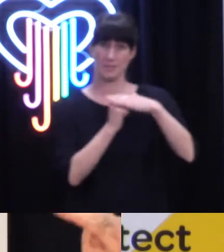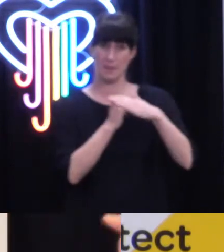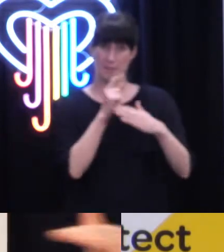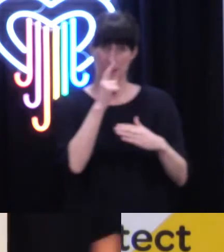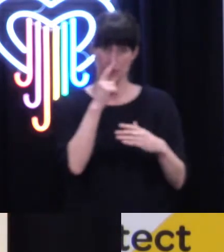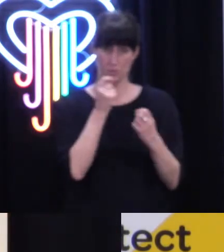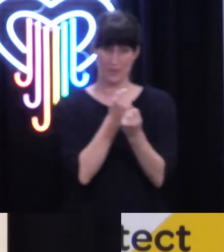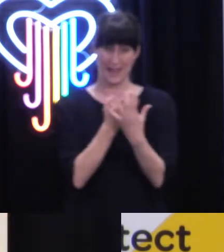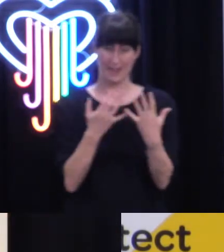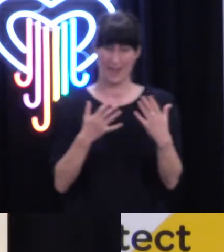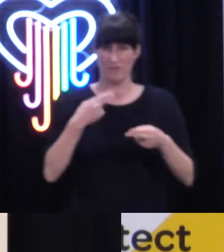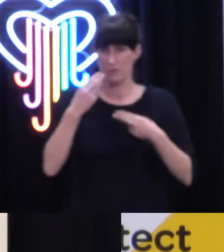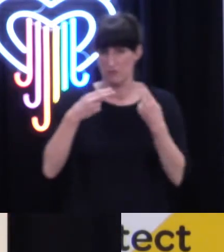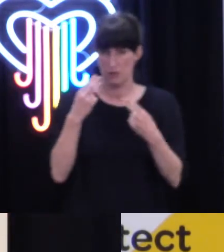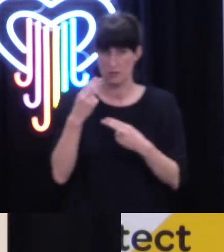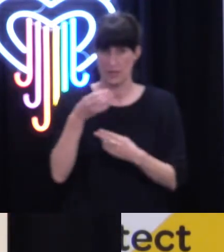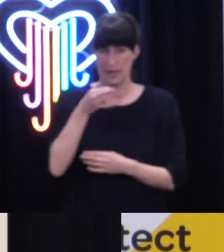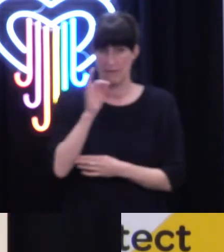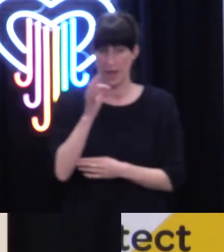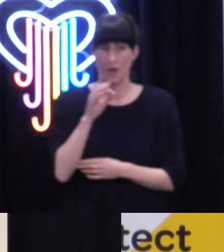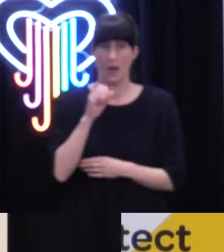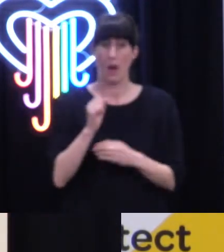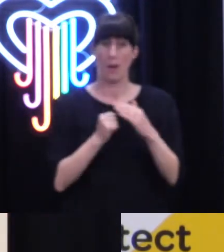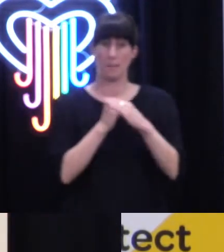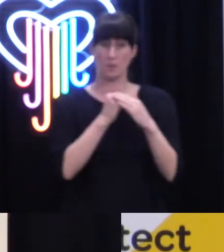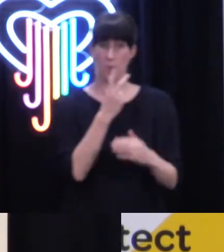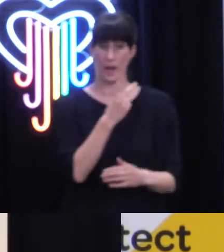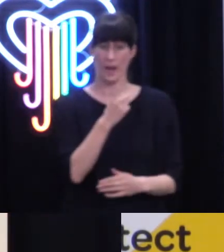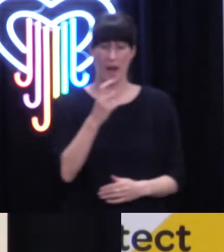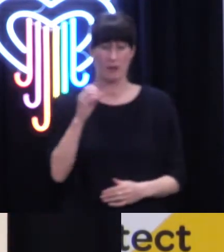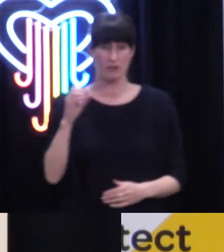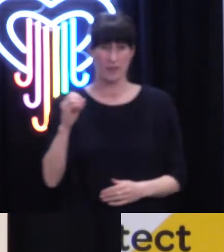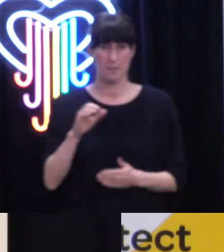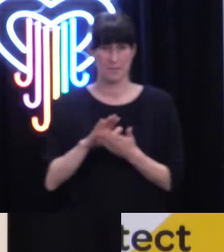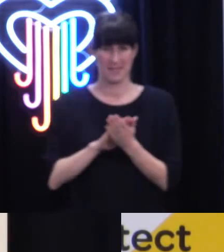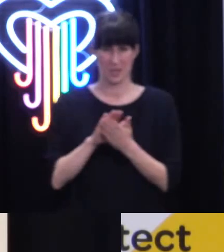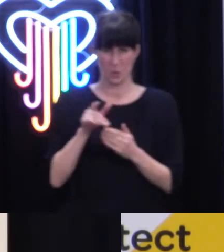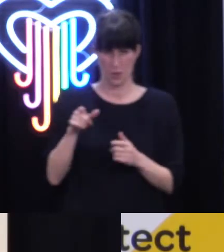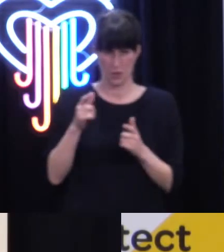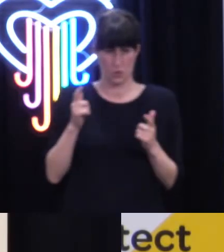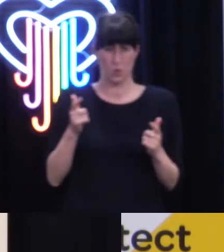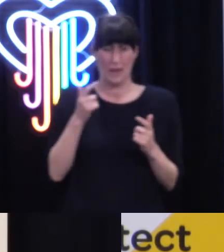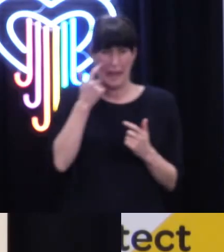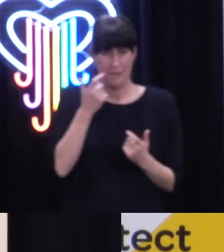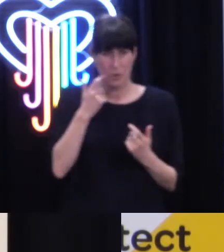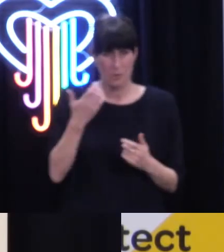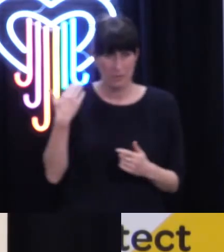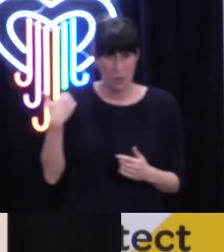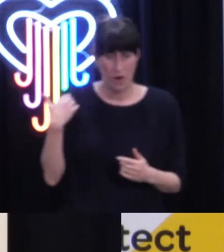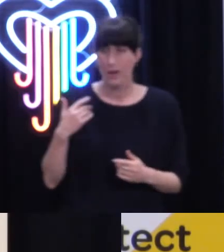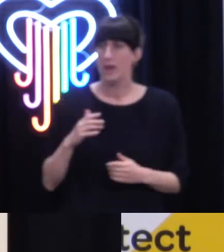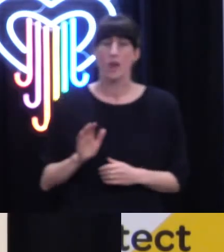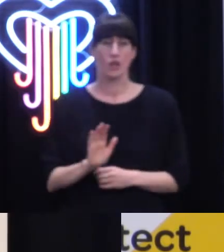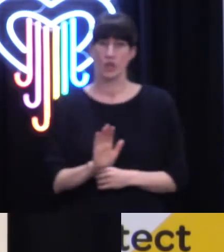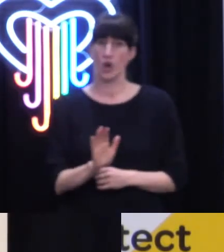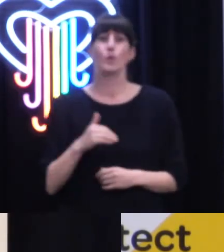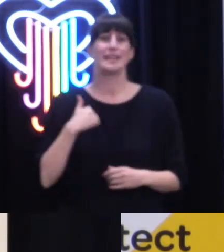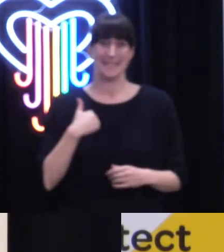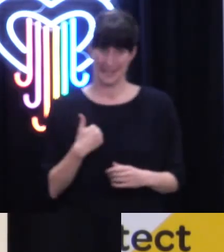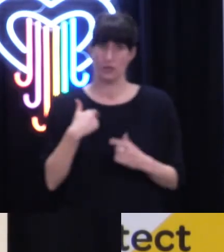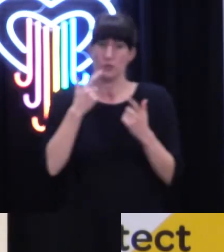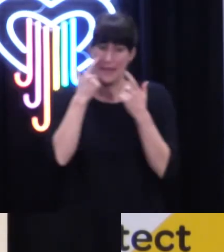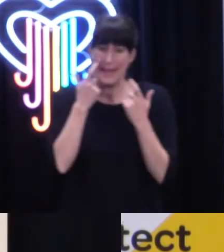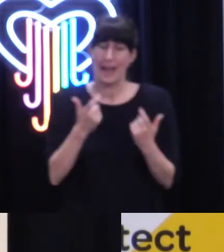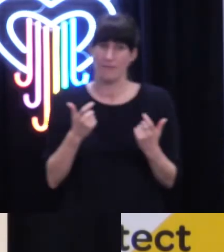when Auckland was in level 4, and while we were working on an outbreak that we were working very hard to put a ring around, we needed caution in the rest of